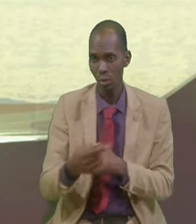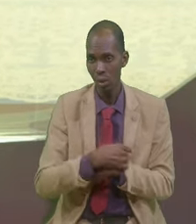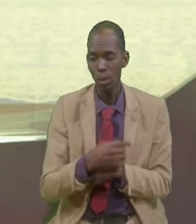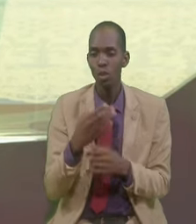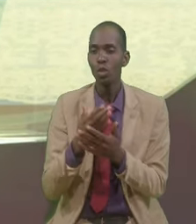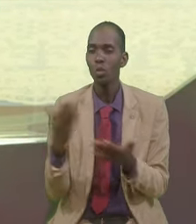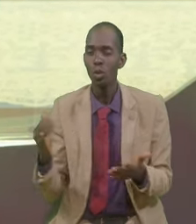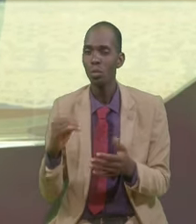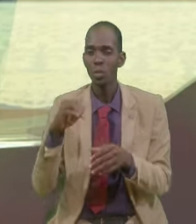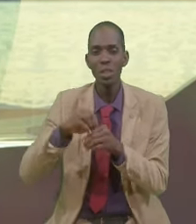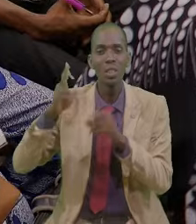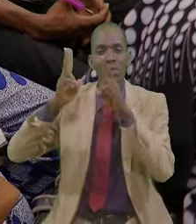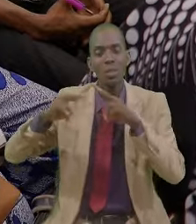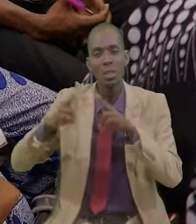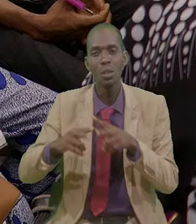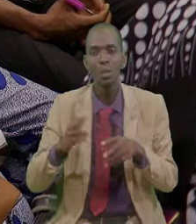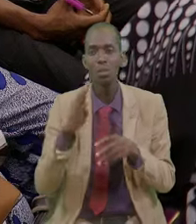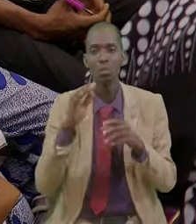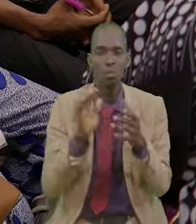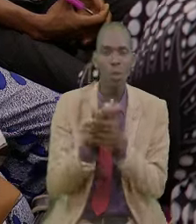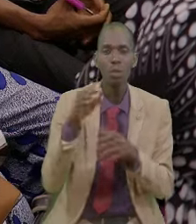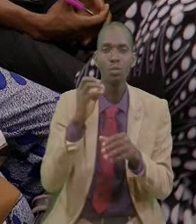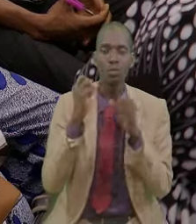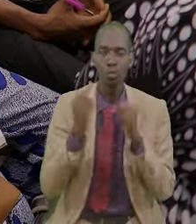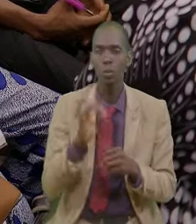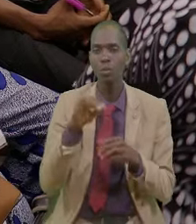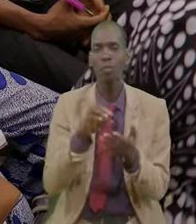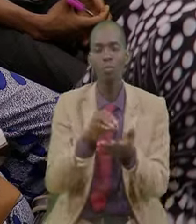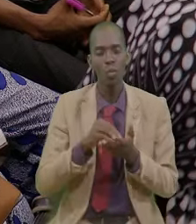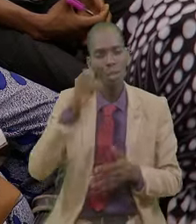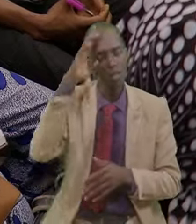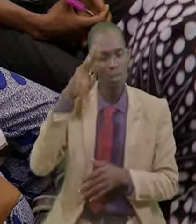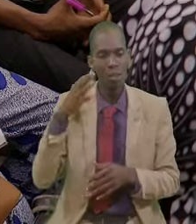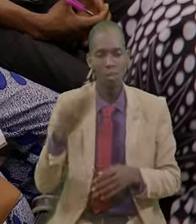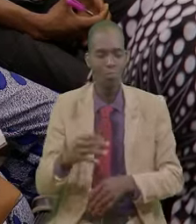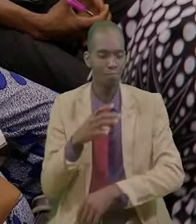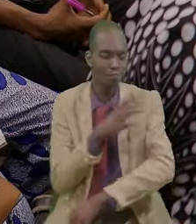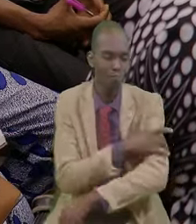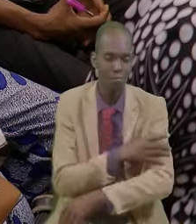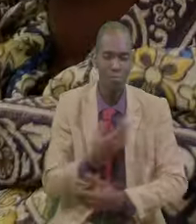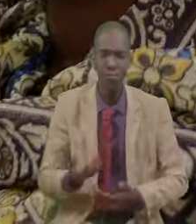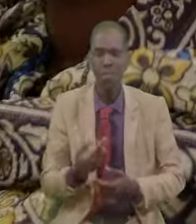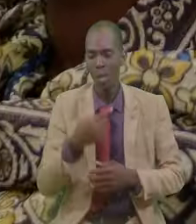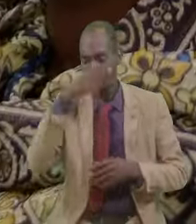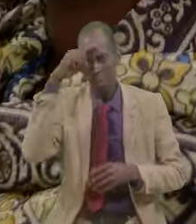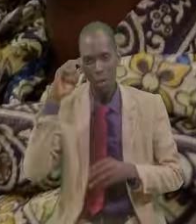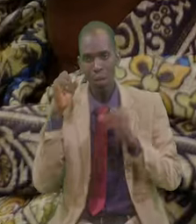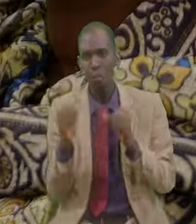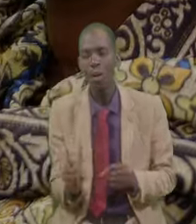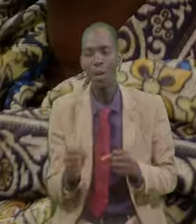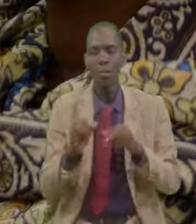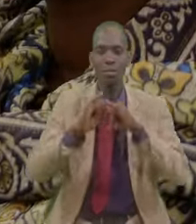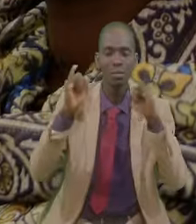evil power. Sometimes it's magical power. Sometimes it's talisman. Sometimes it's idol. And then you say,